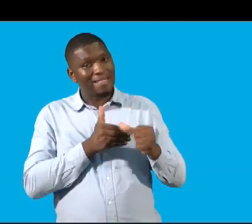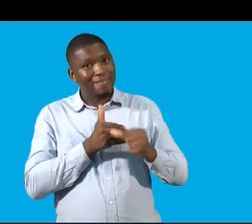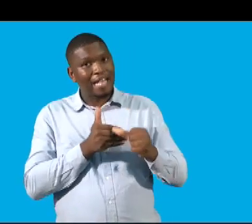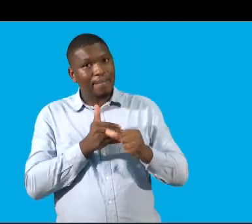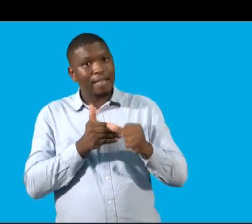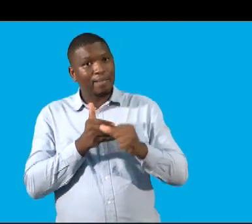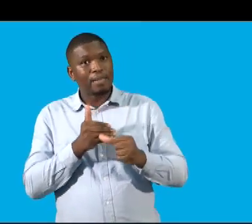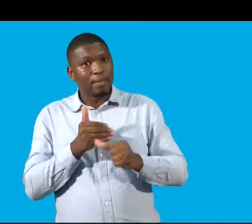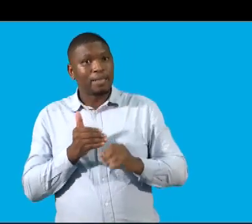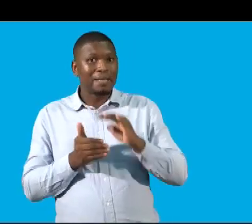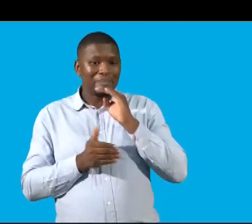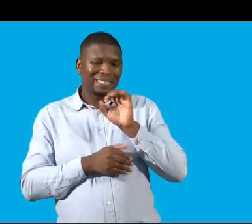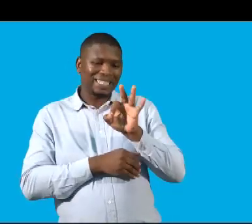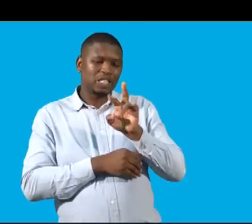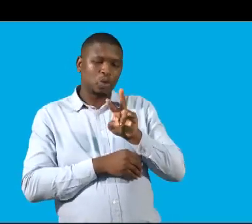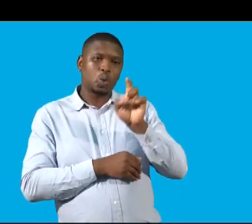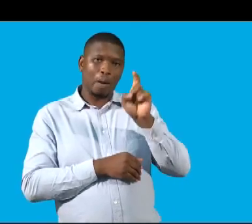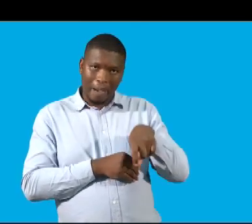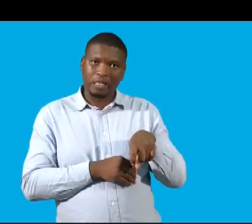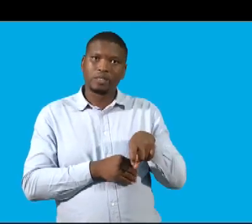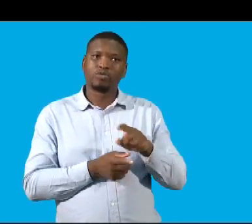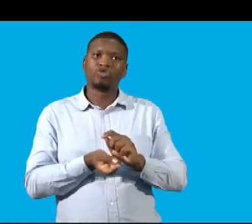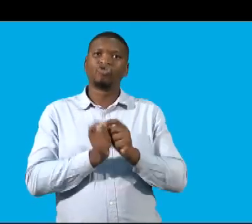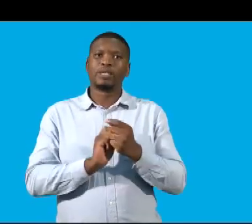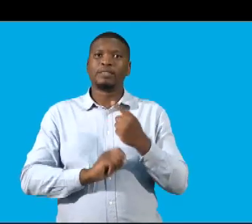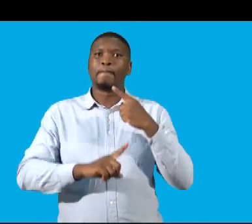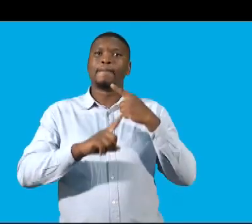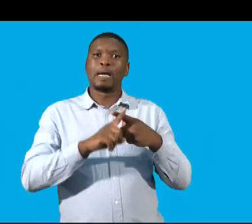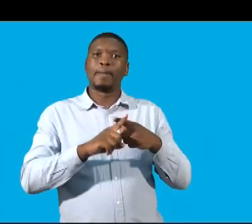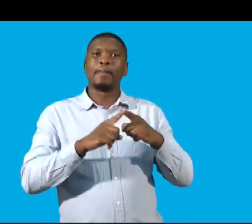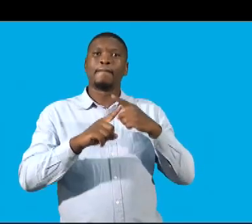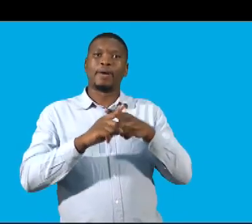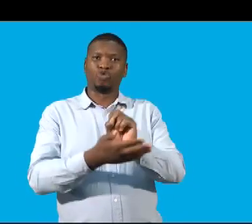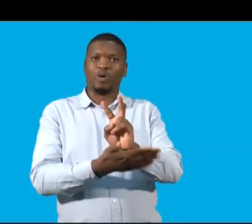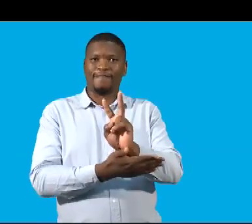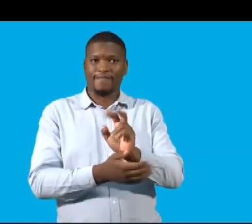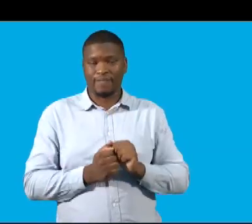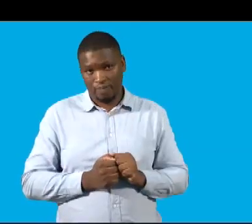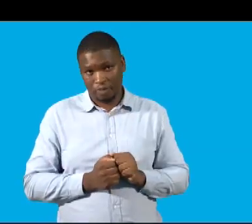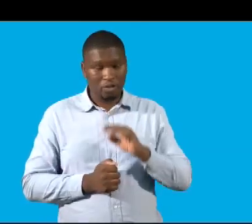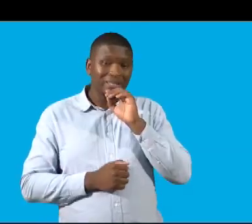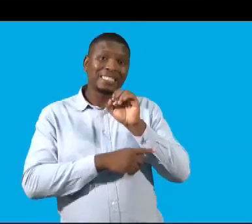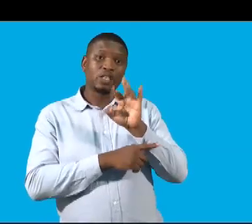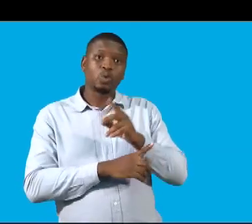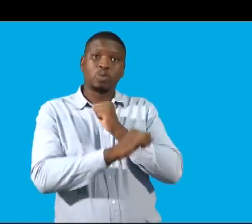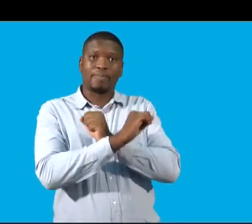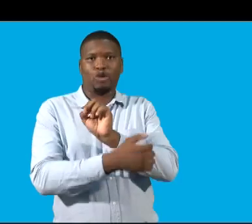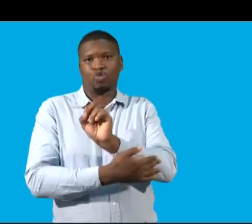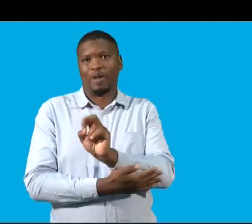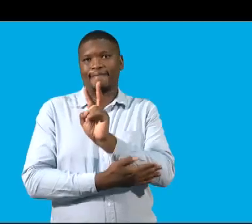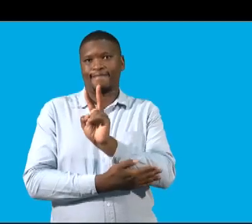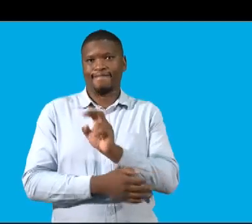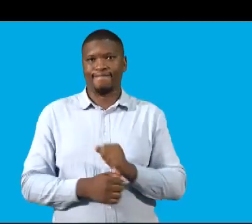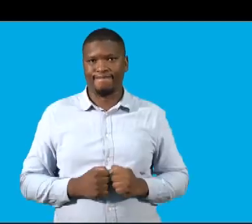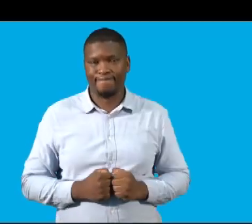for 32 years, that 32 has to be multiplied by 12. So that is 32